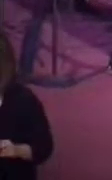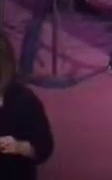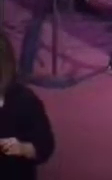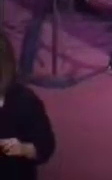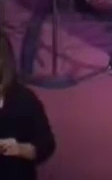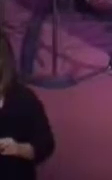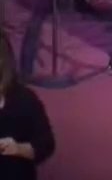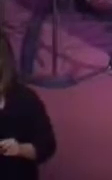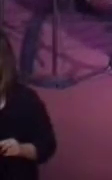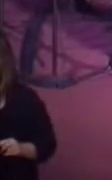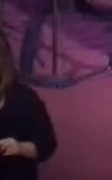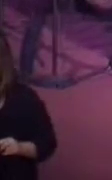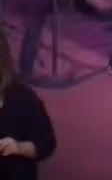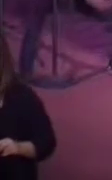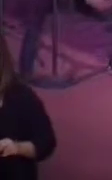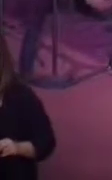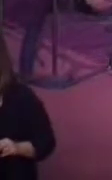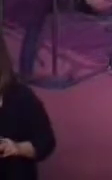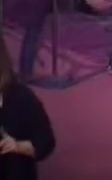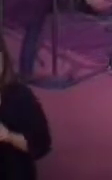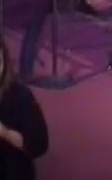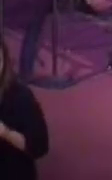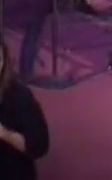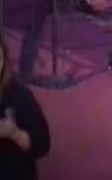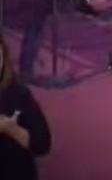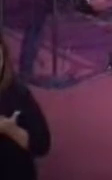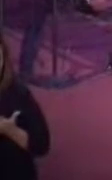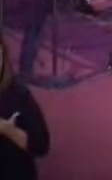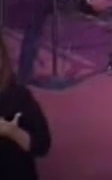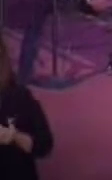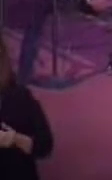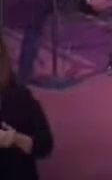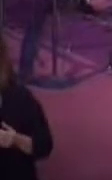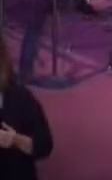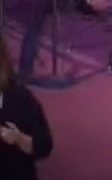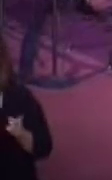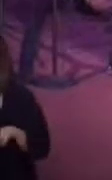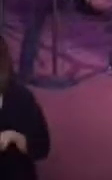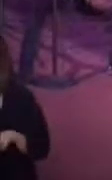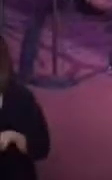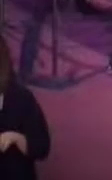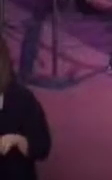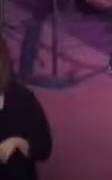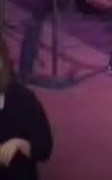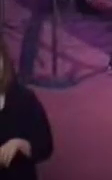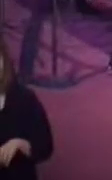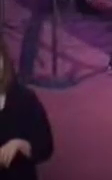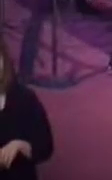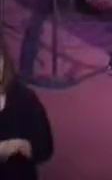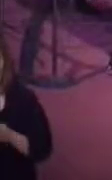Poor guy, you can tell. He gets tricked pretty easily here. And see what happens. It says in